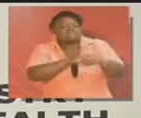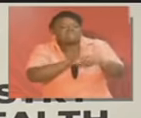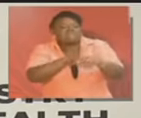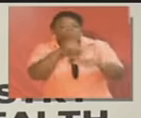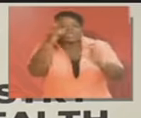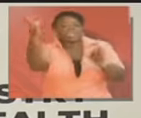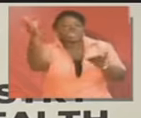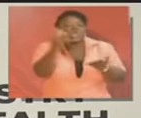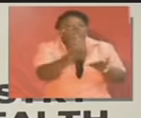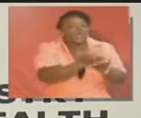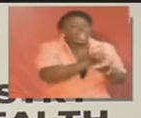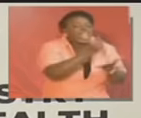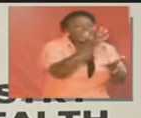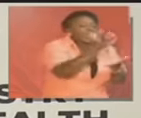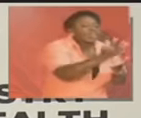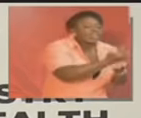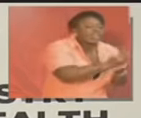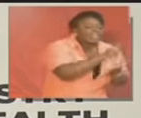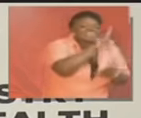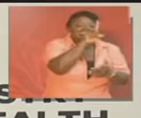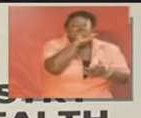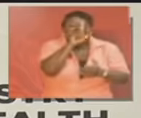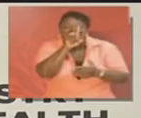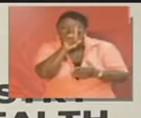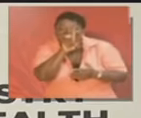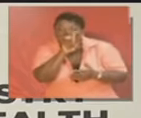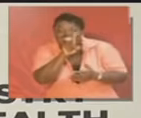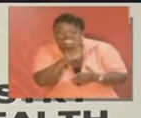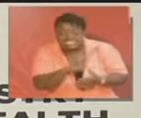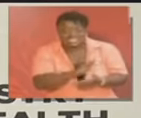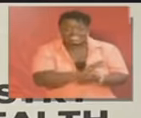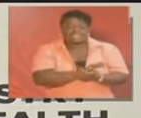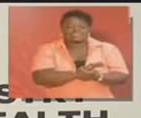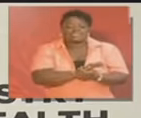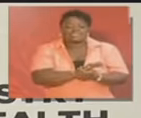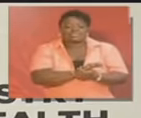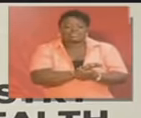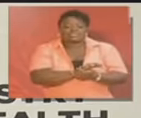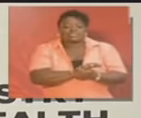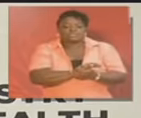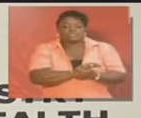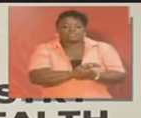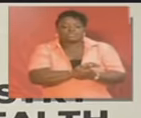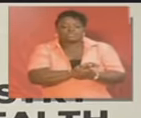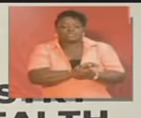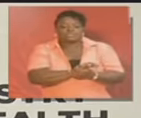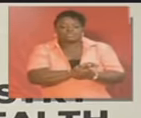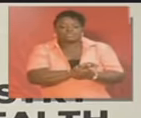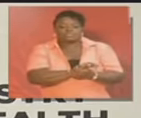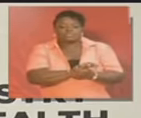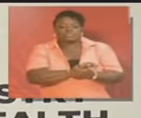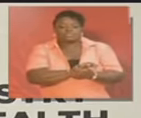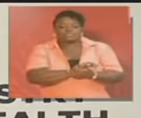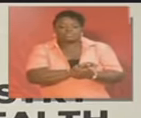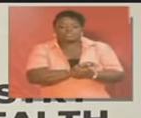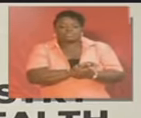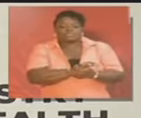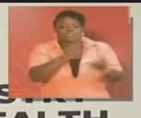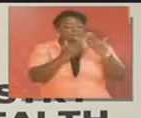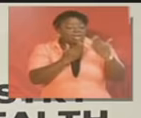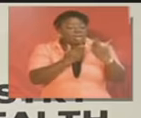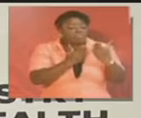just update you on what day span the samples that we've reported on will belong to. It may vary